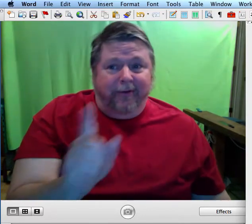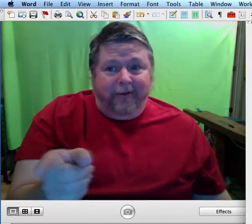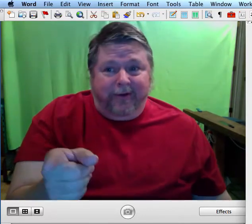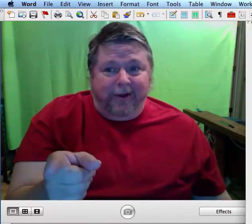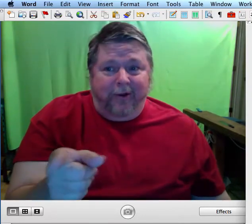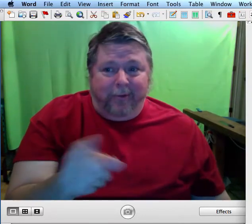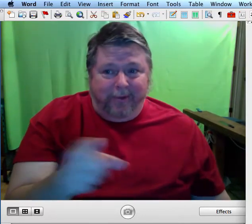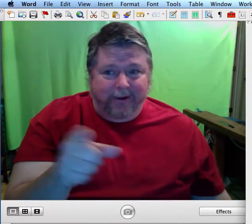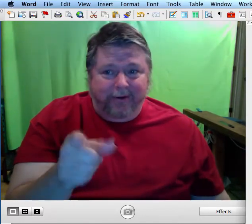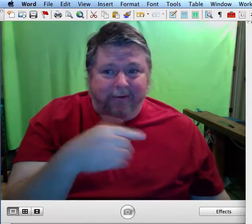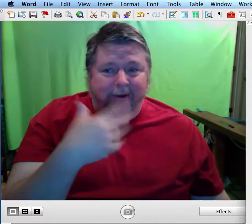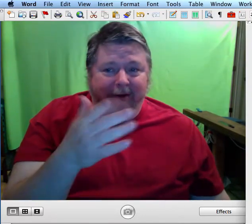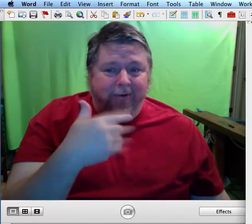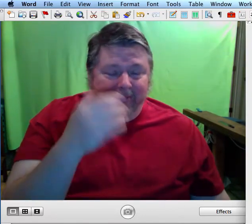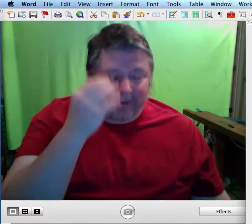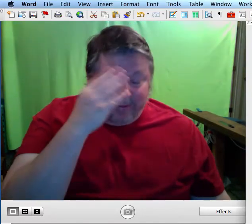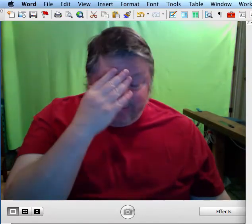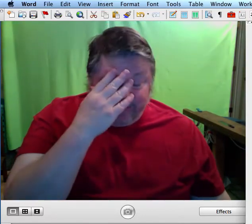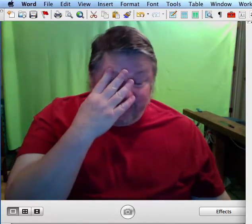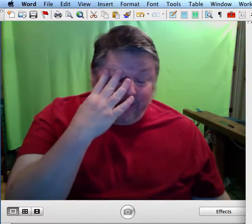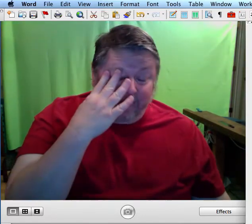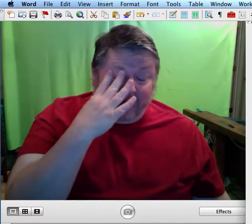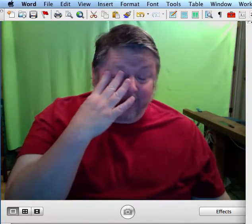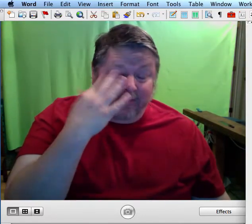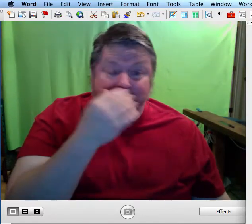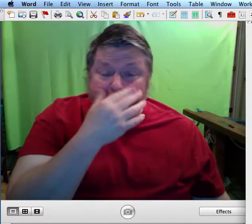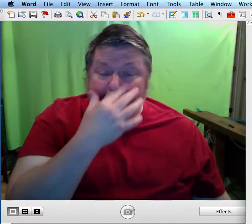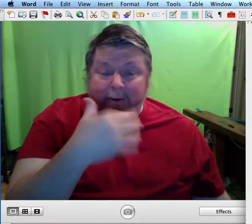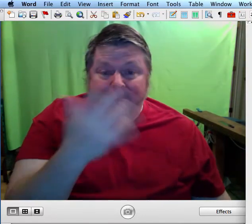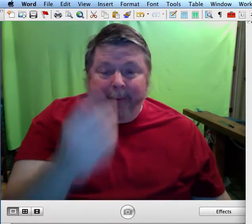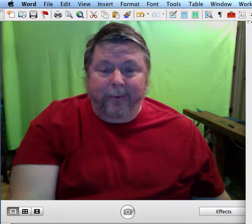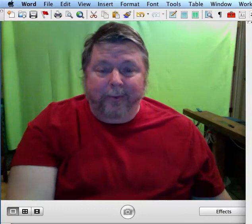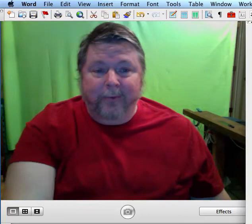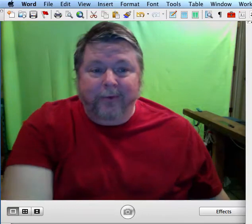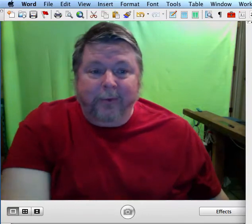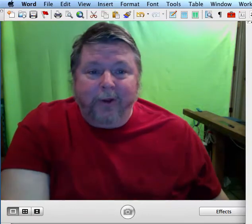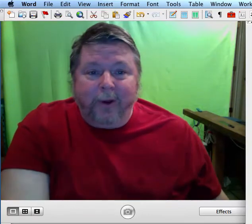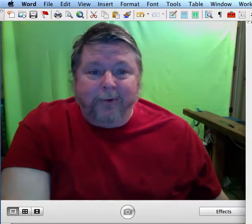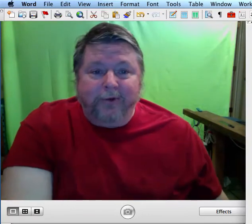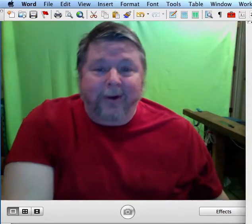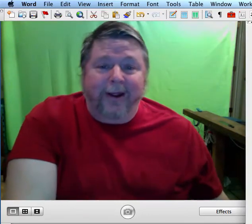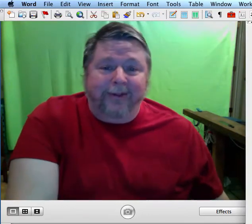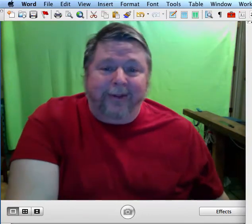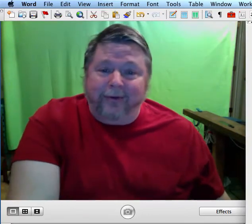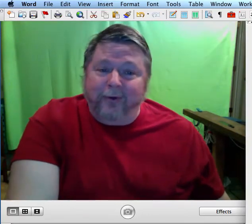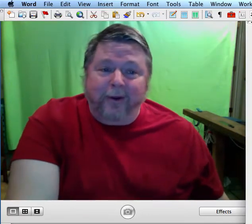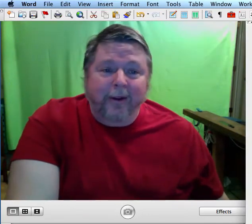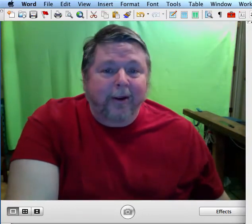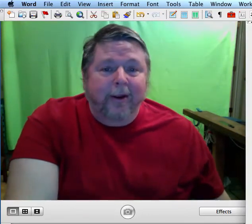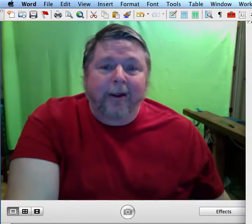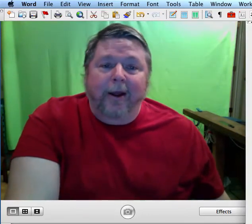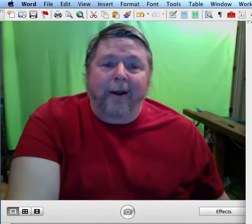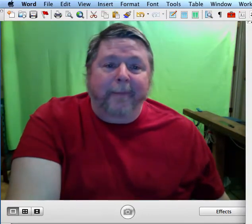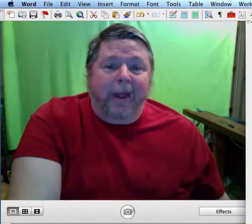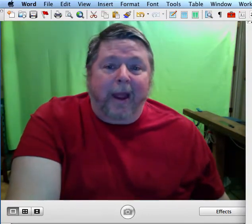So if this is hitting home, you can let me have a conversation with you. We'll see what other options are out there for you.